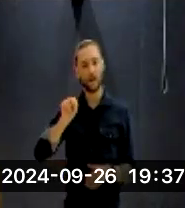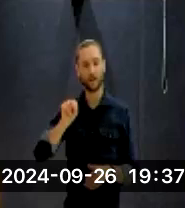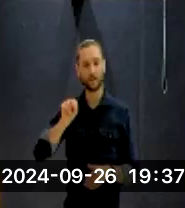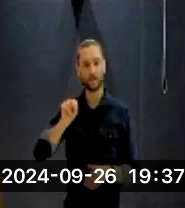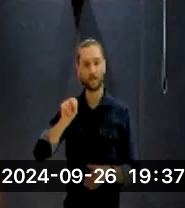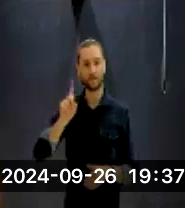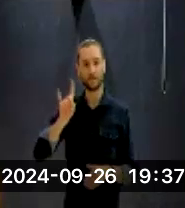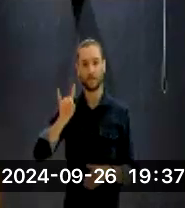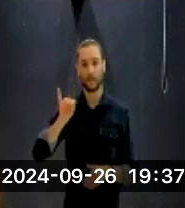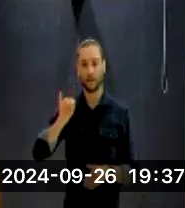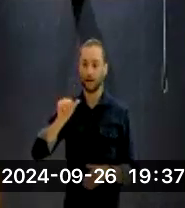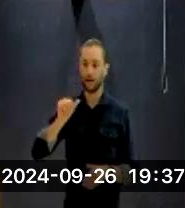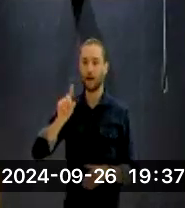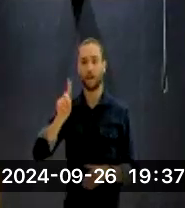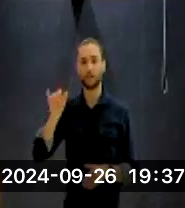Ariane Diady.